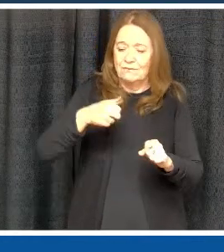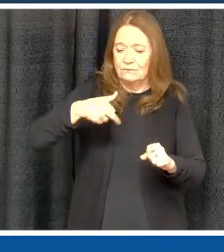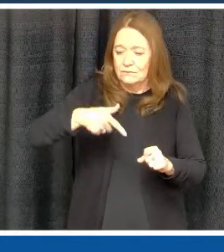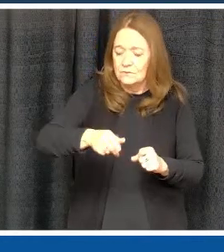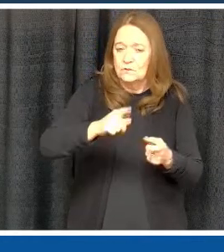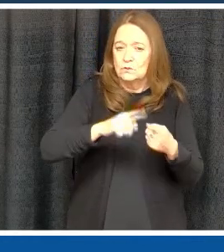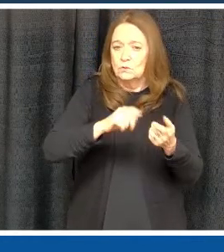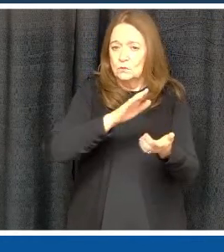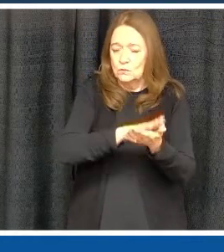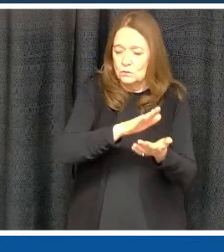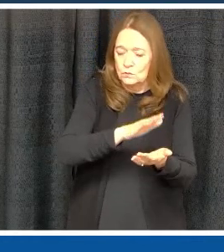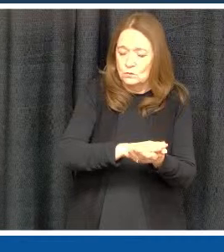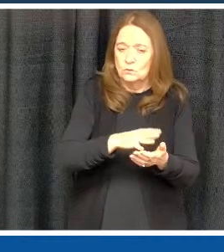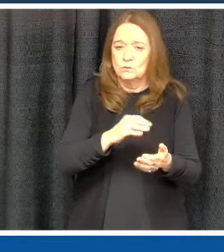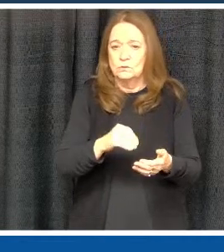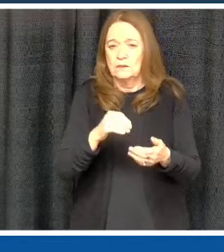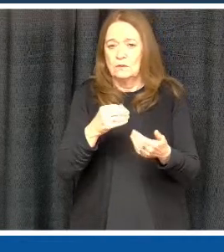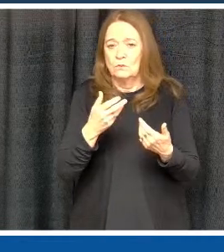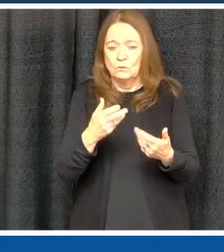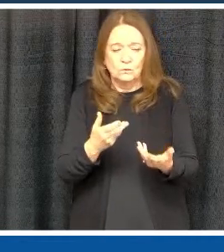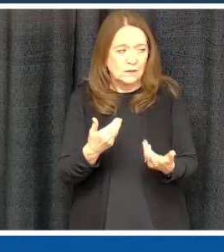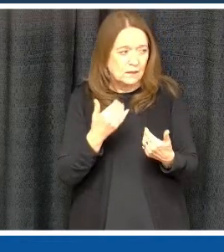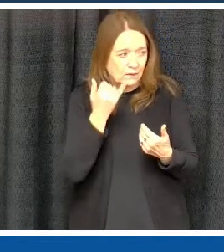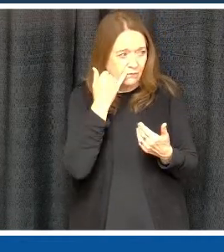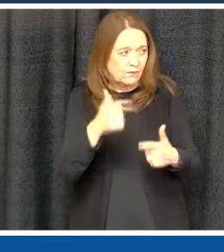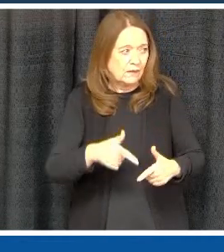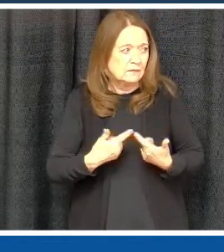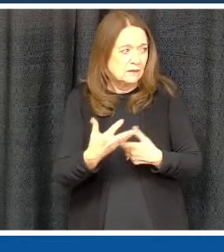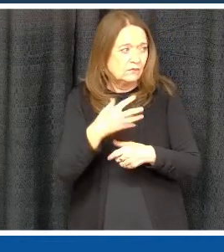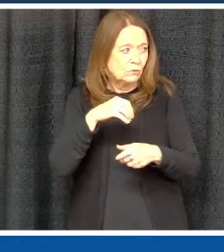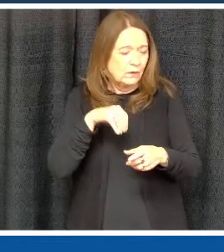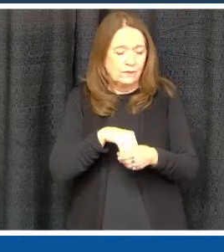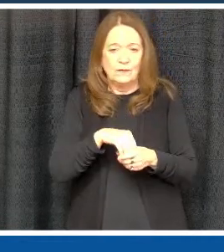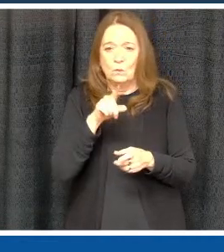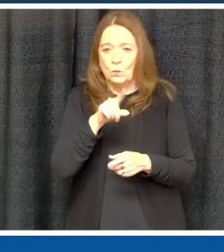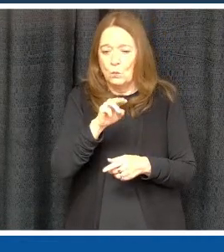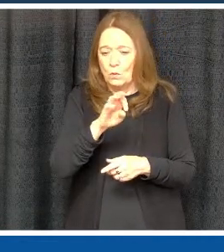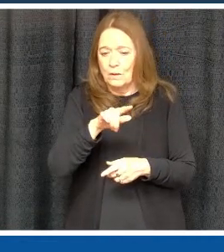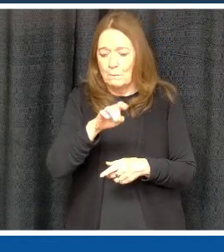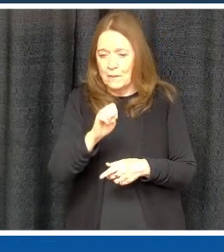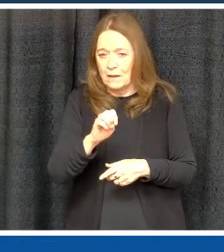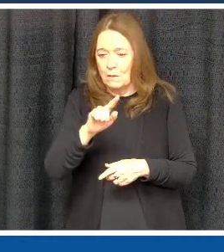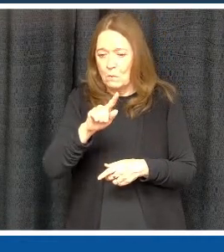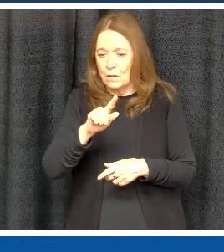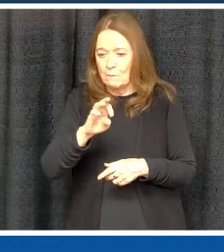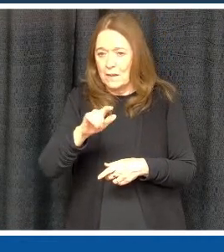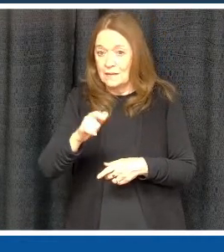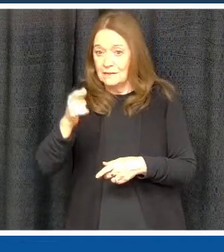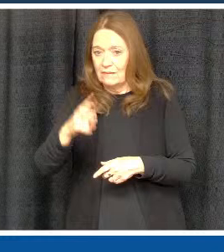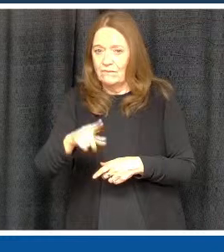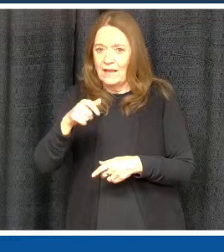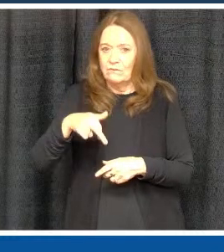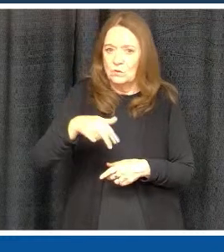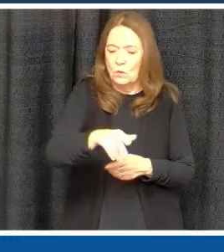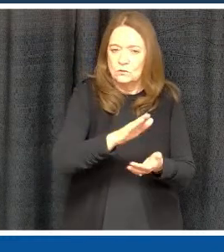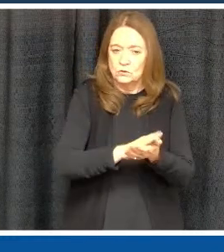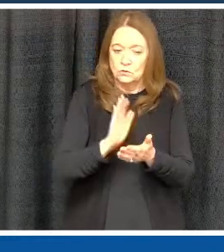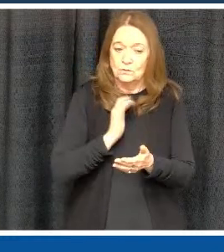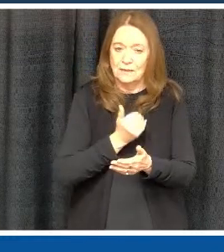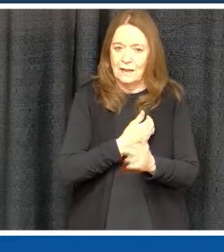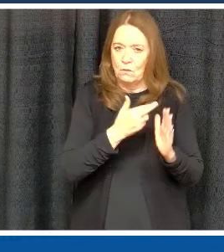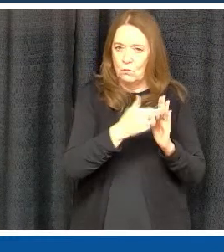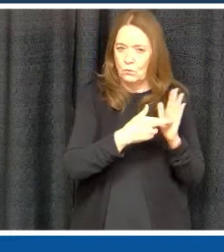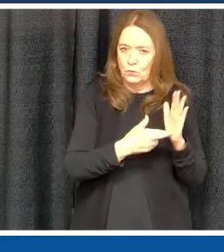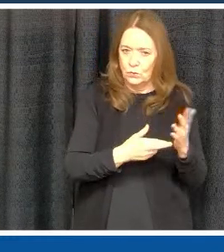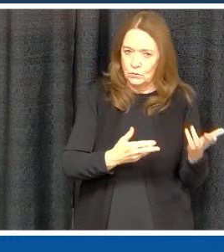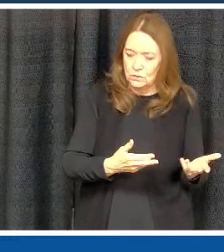as a community, we have directed that if they live within a mile or a mile and a half, they have to walk. We can